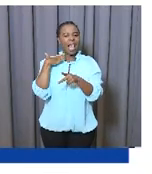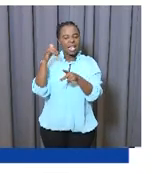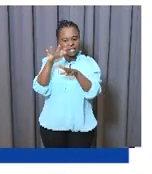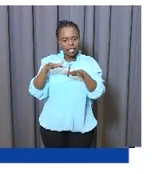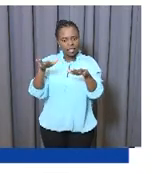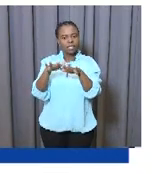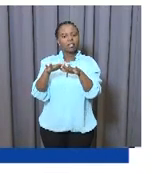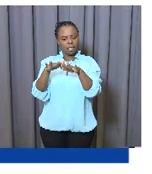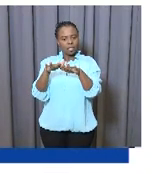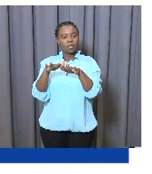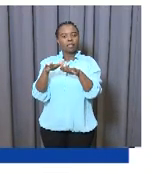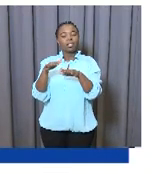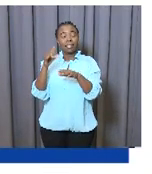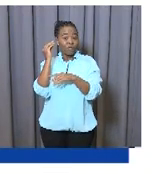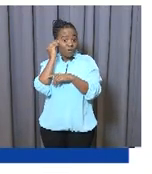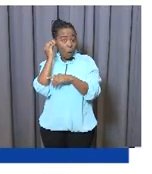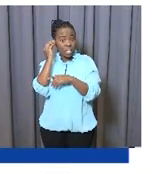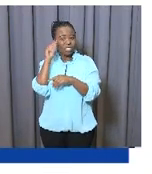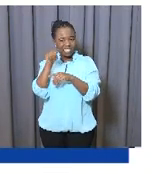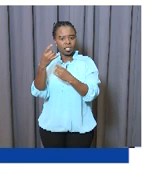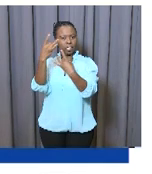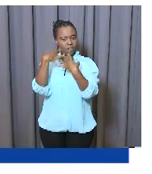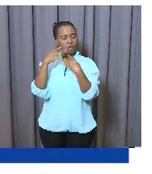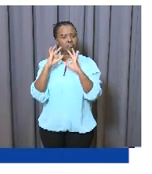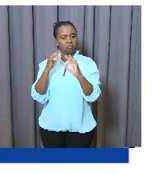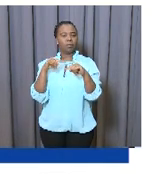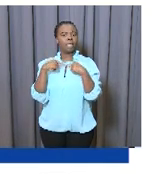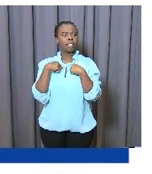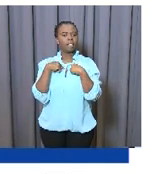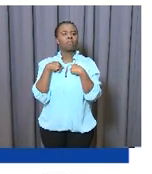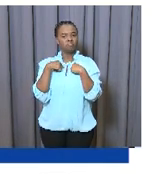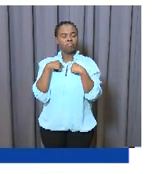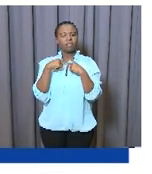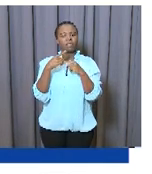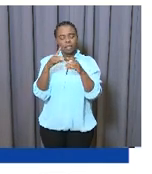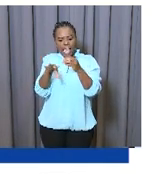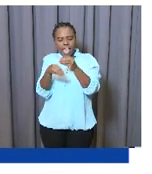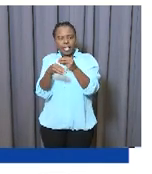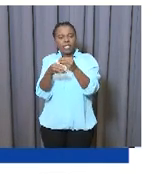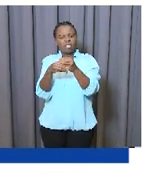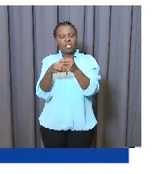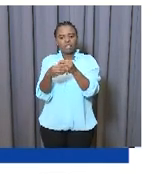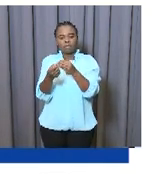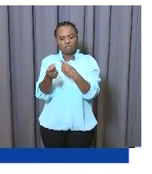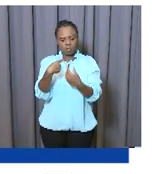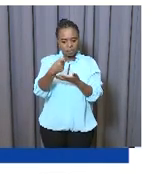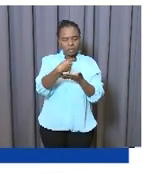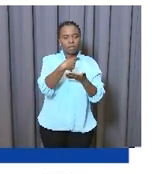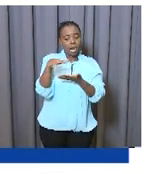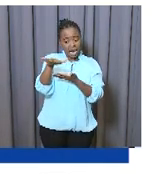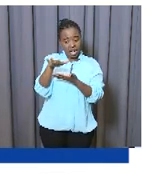are informed by this data. We are looking at there are additional new cases that have been coming out of that